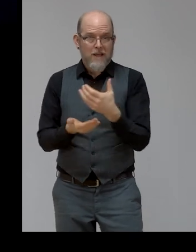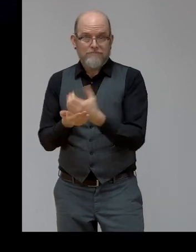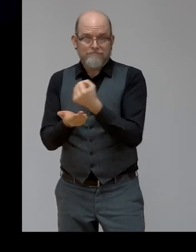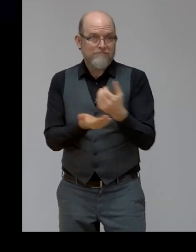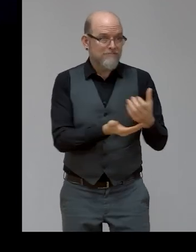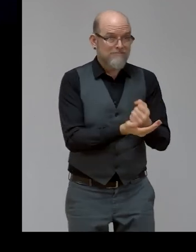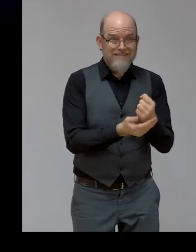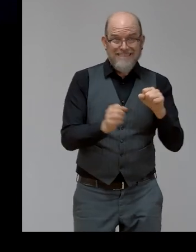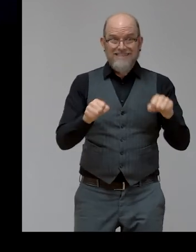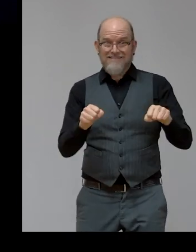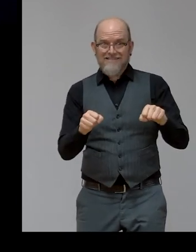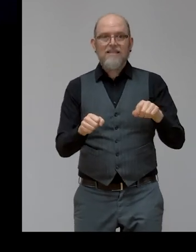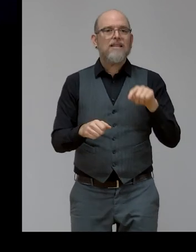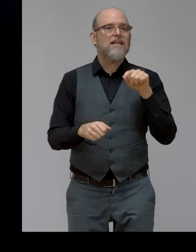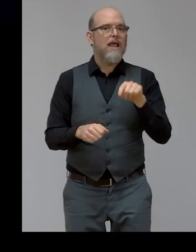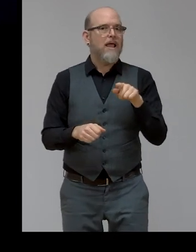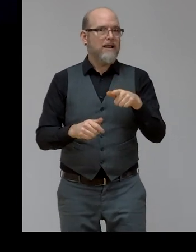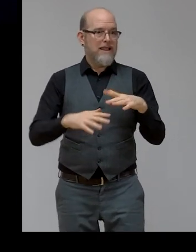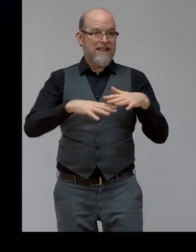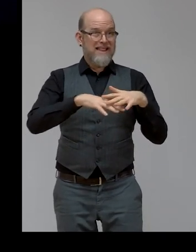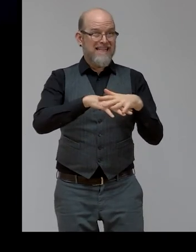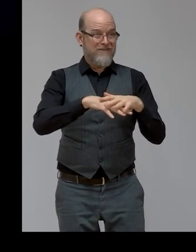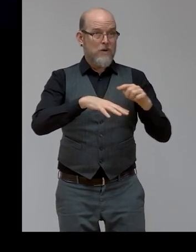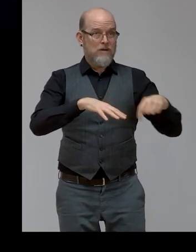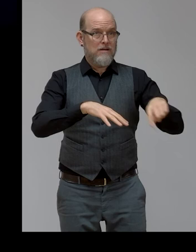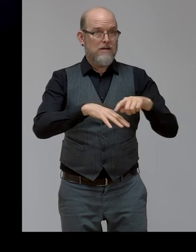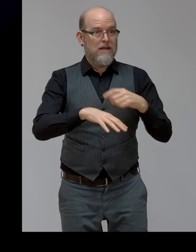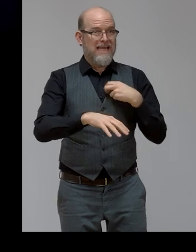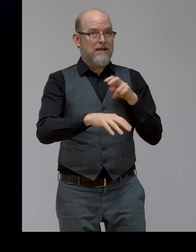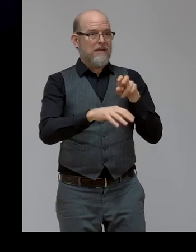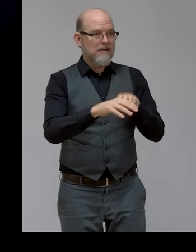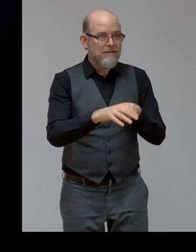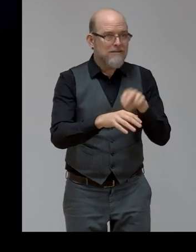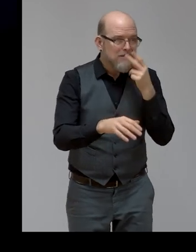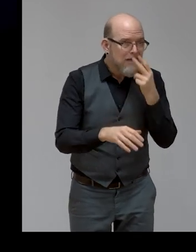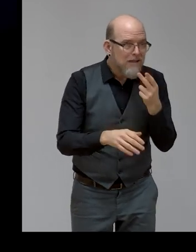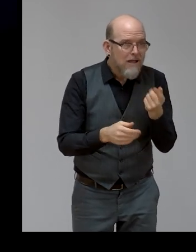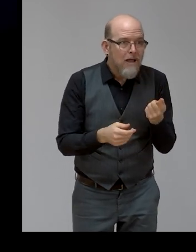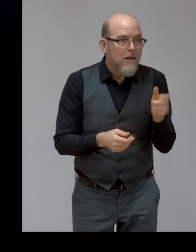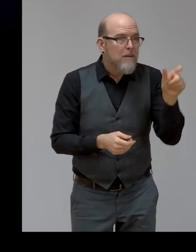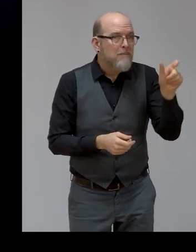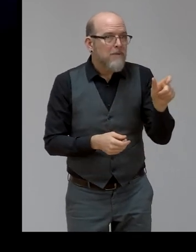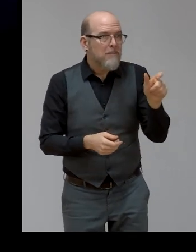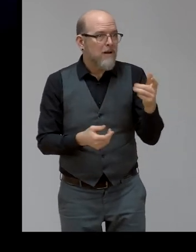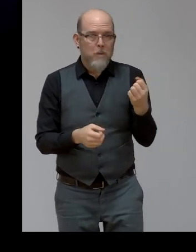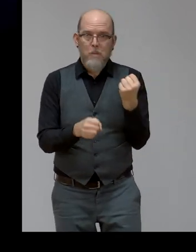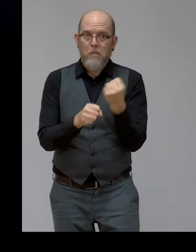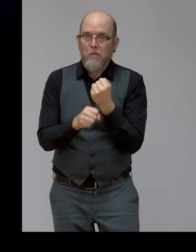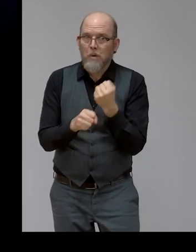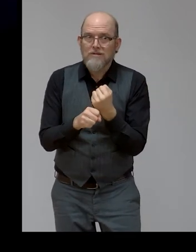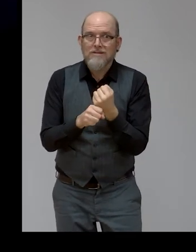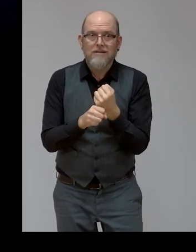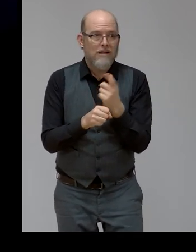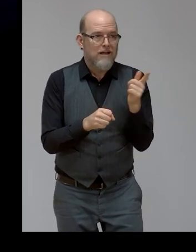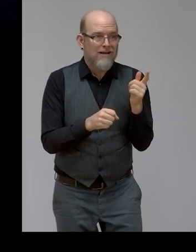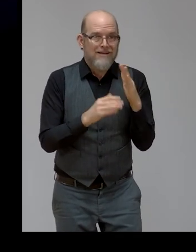Thematic Network and you see the practitioners in the world of philanthropy working, you really can draw learnings.